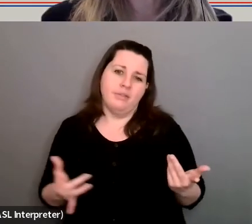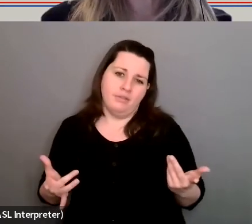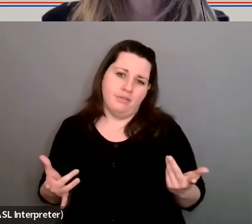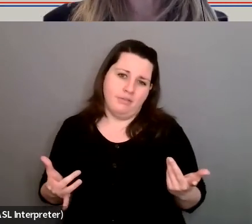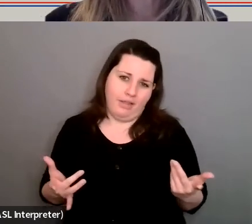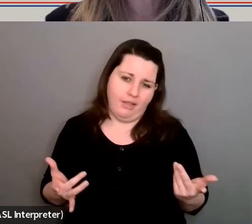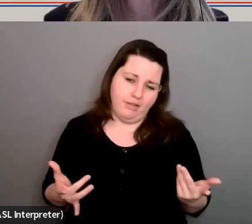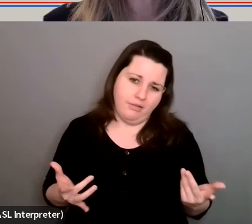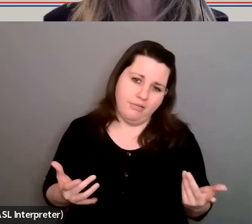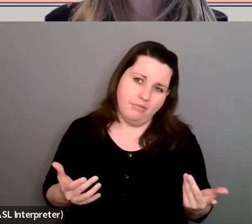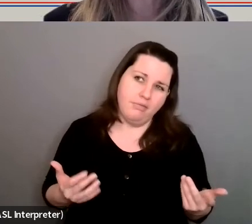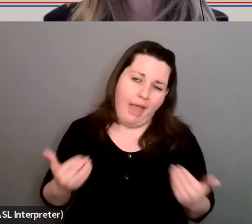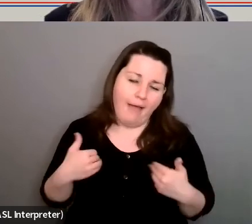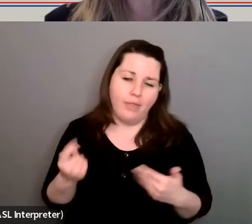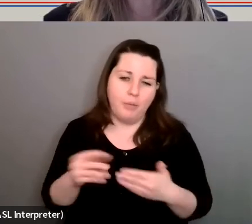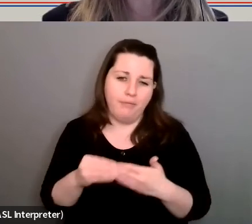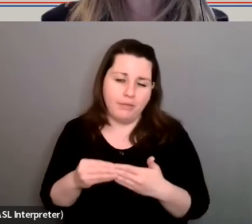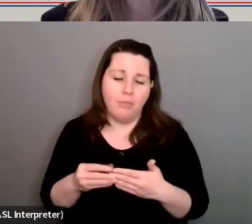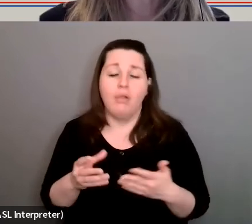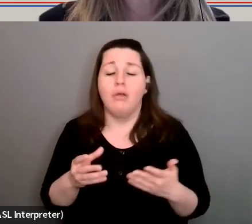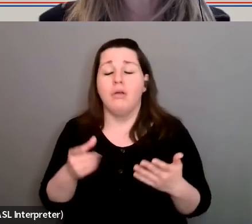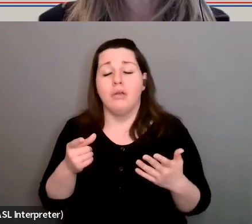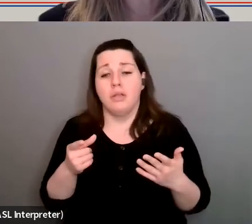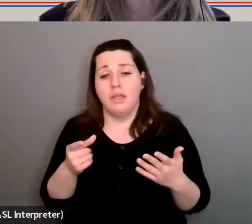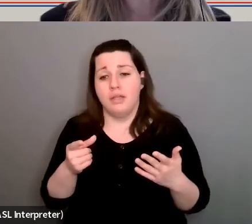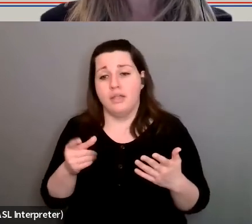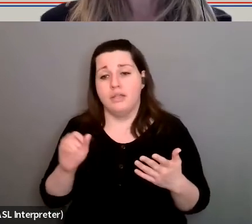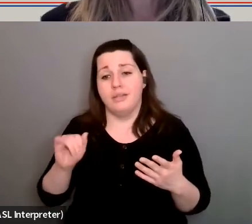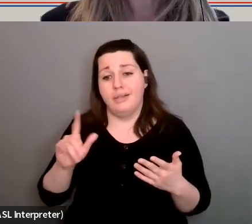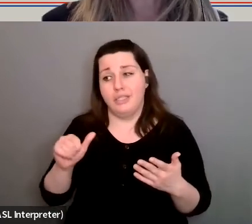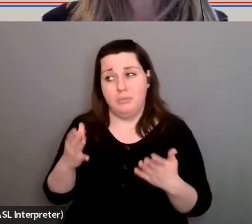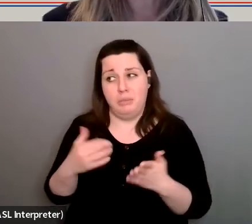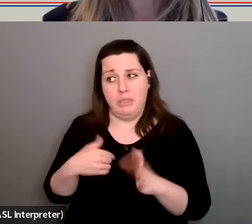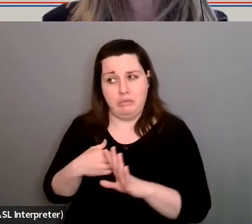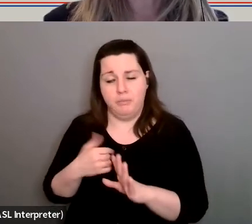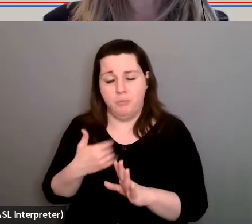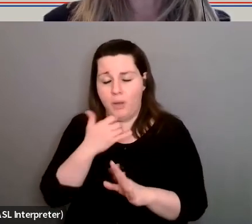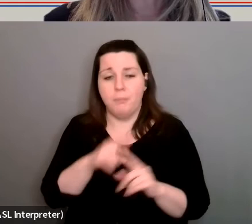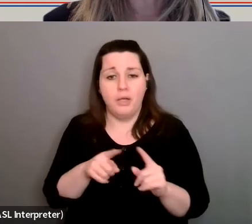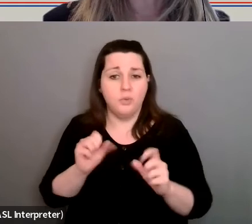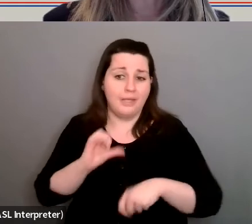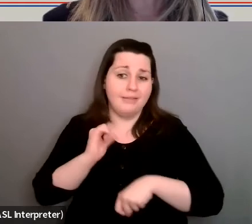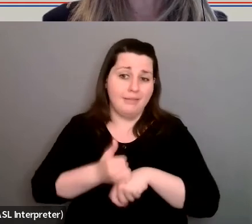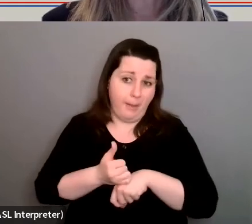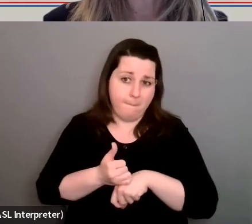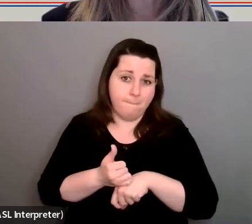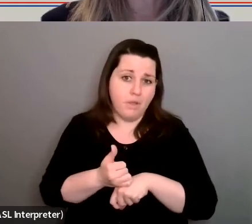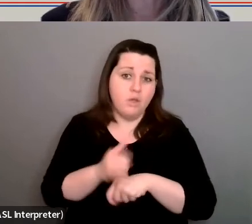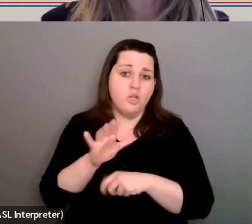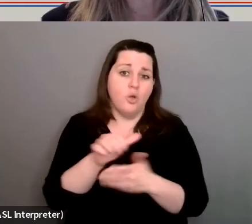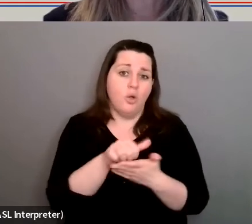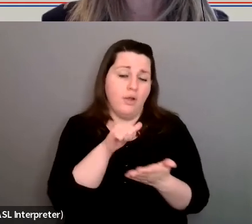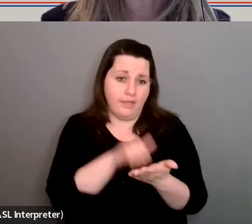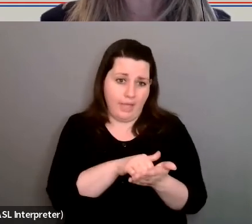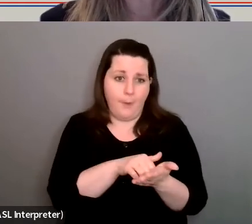that same leeway. And you can actually, and Alicia, keep me honest here, but you could set it up so that your account is